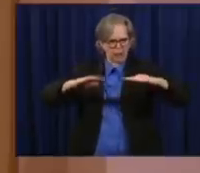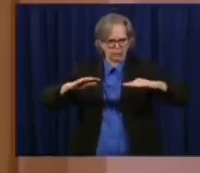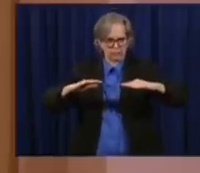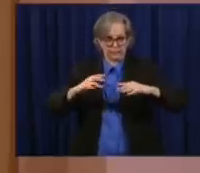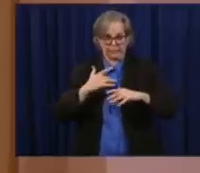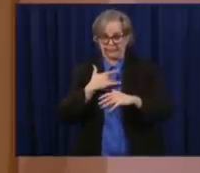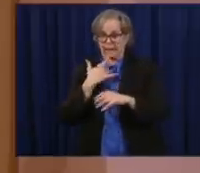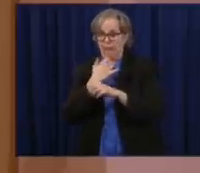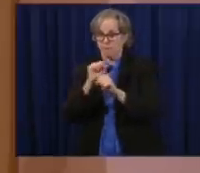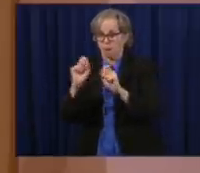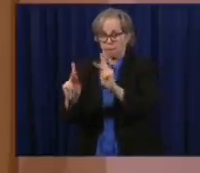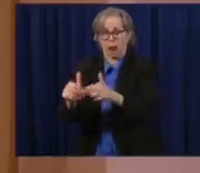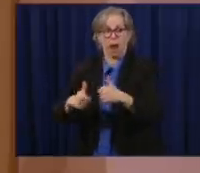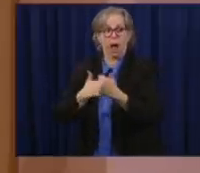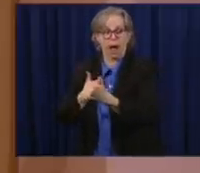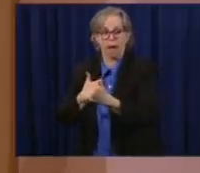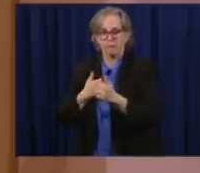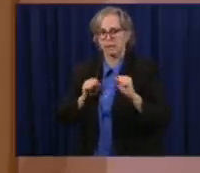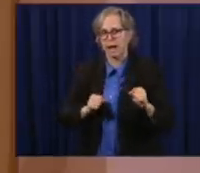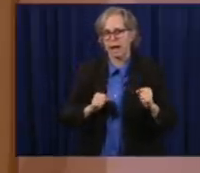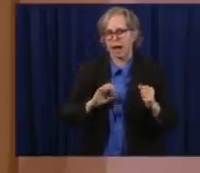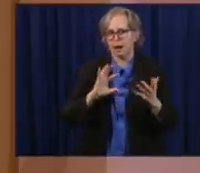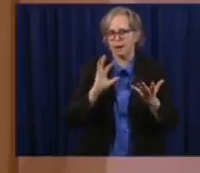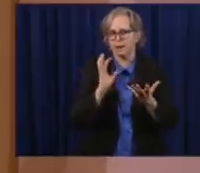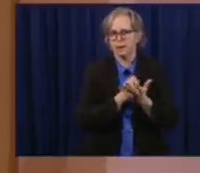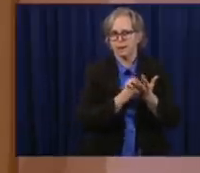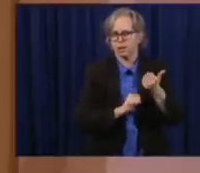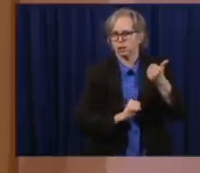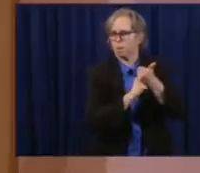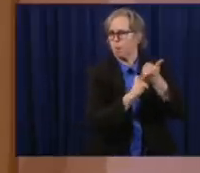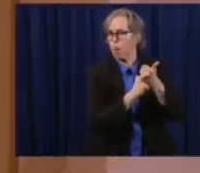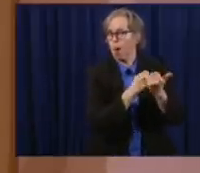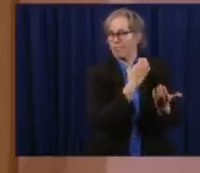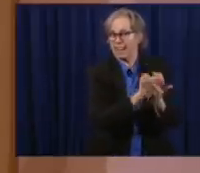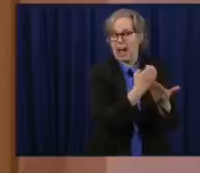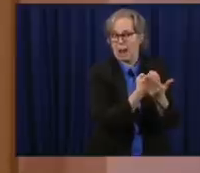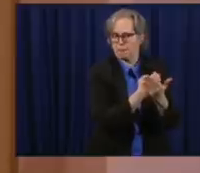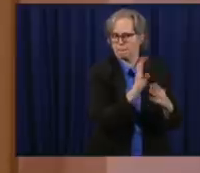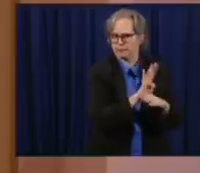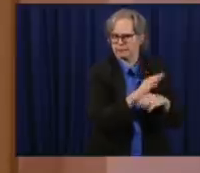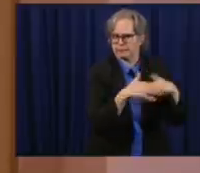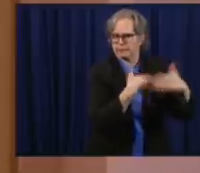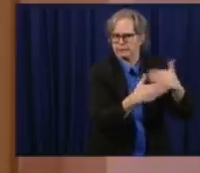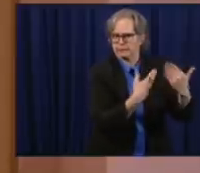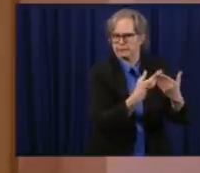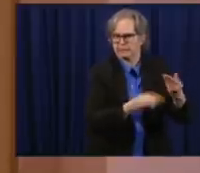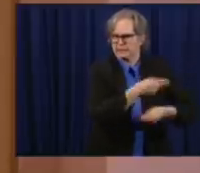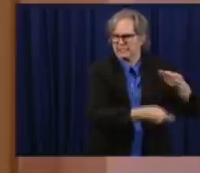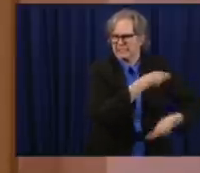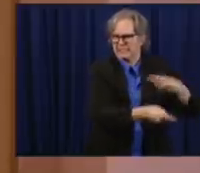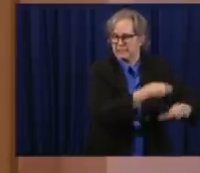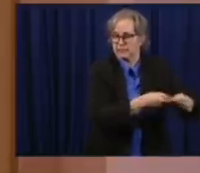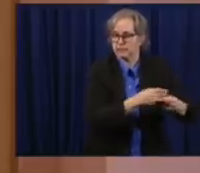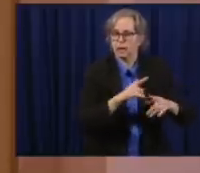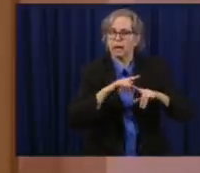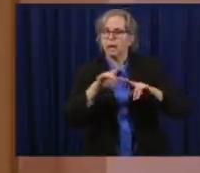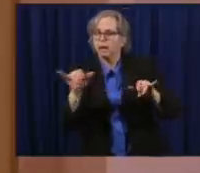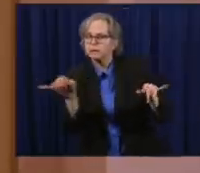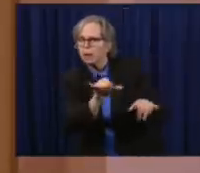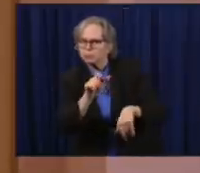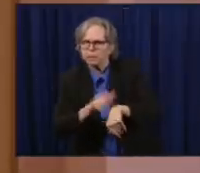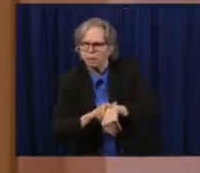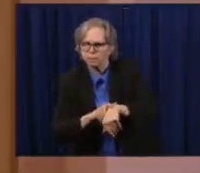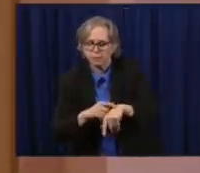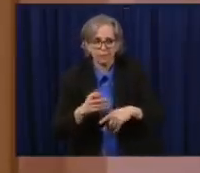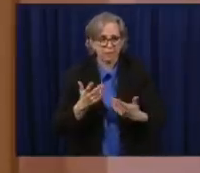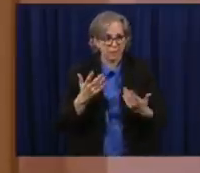called a great team together to work on this, and we look forward to the opportunity to deliver this to the people of